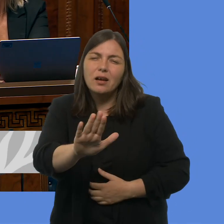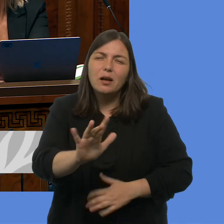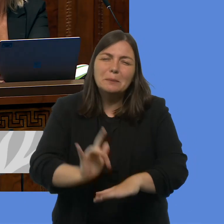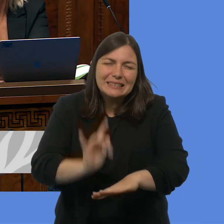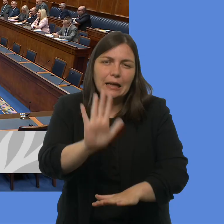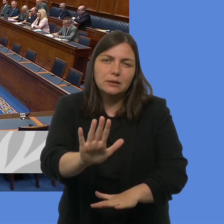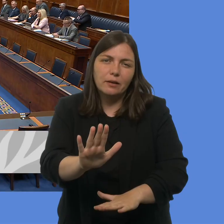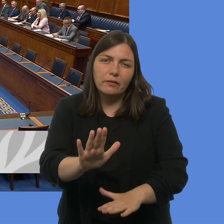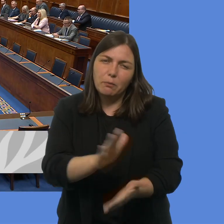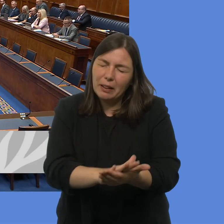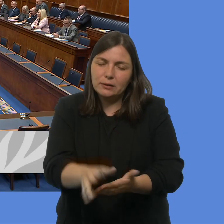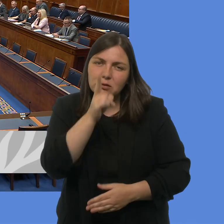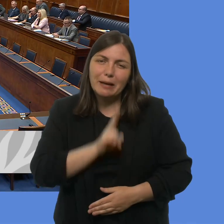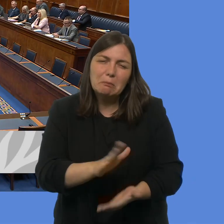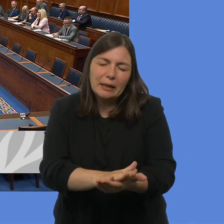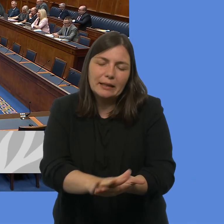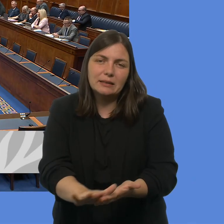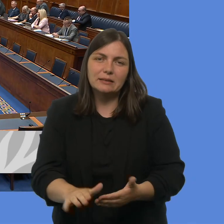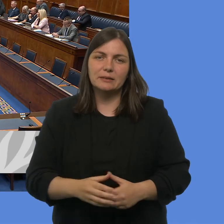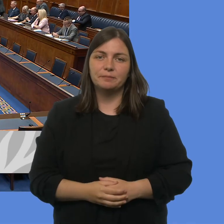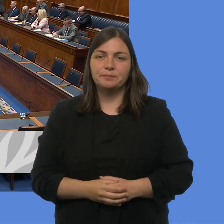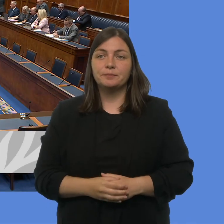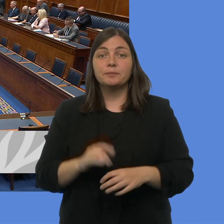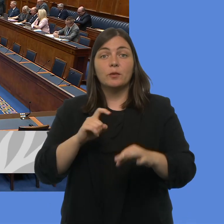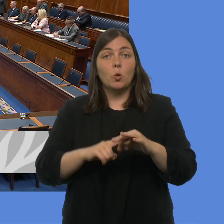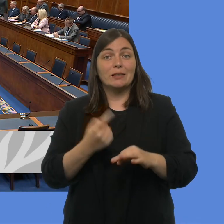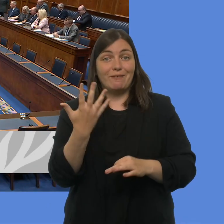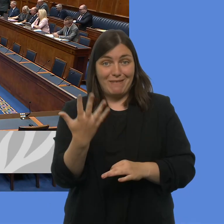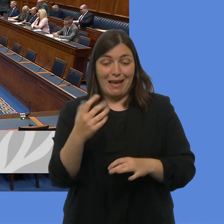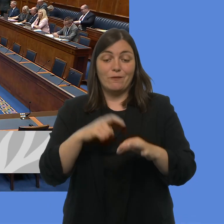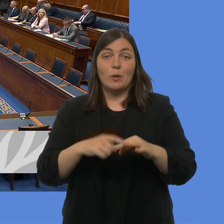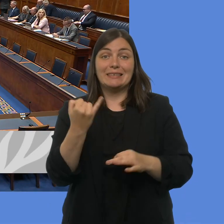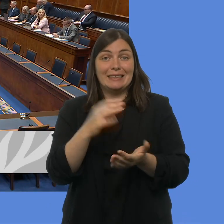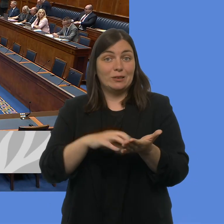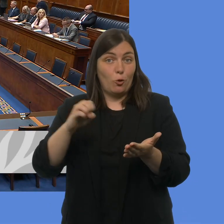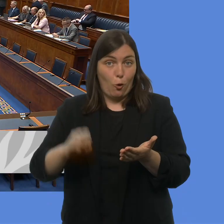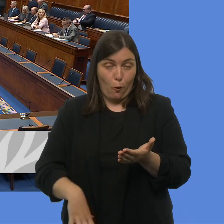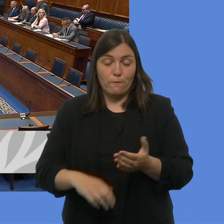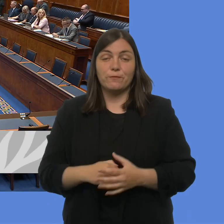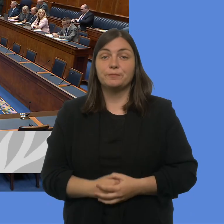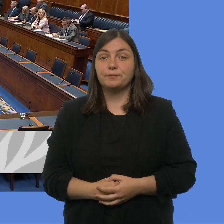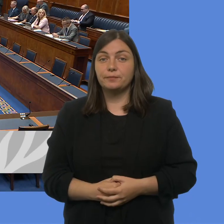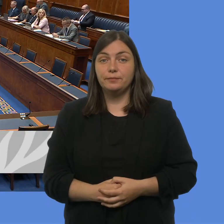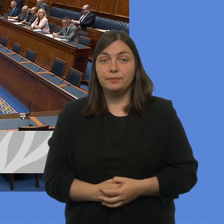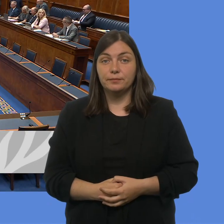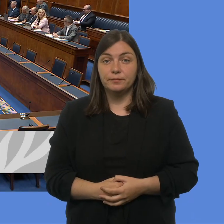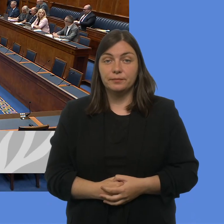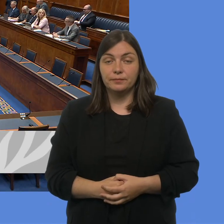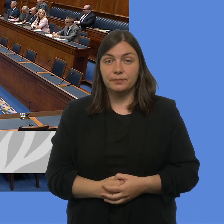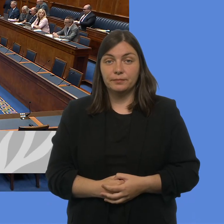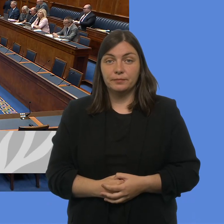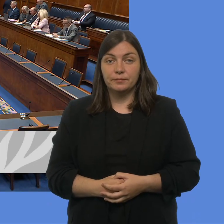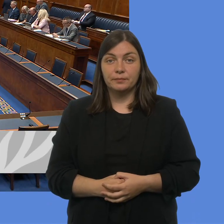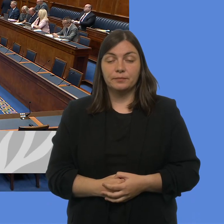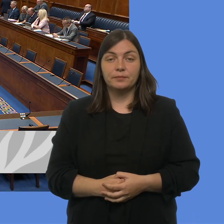decency. Questions 5 and 6 have been withdrawn. I call Doug Beattie. Thank you, Madam Principal Deputy Speaker. First